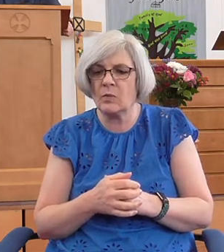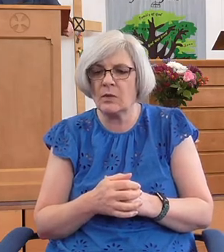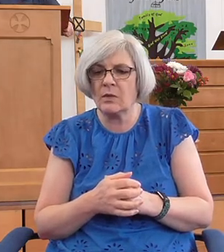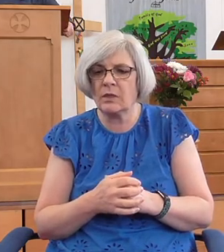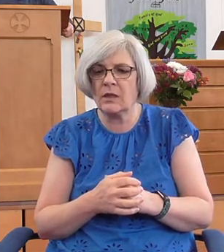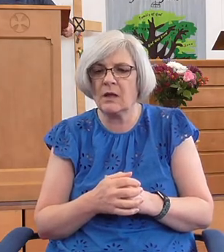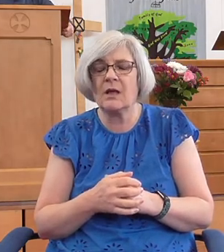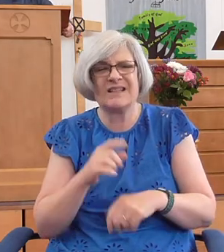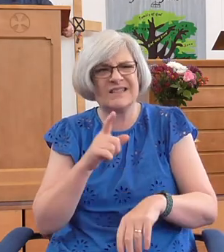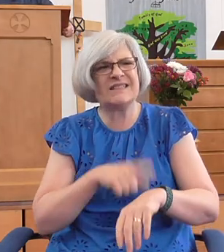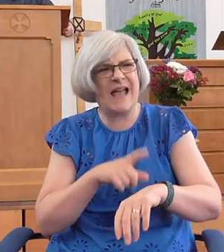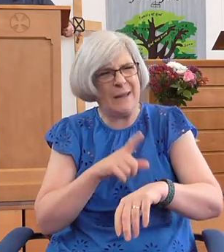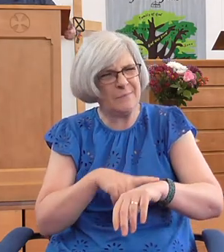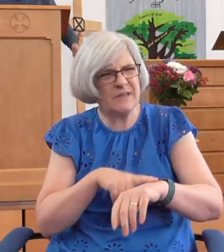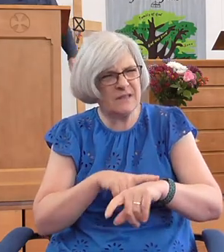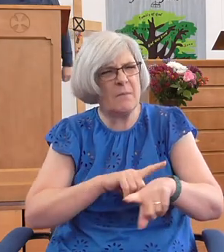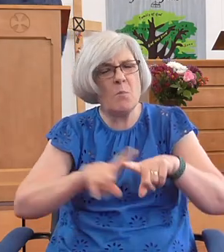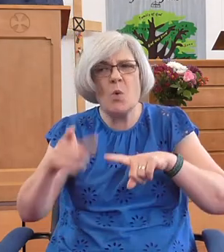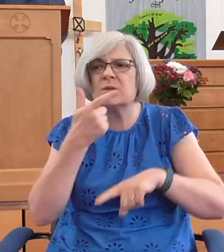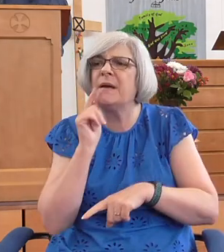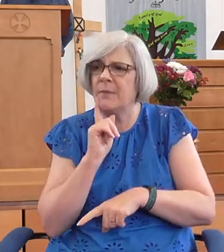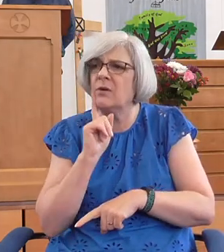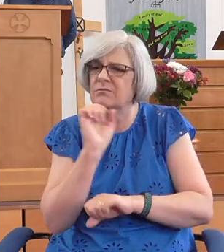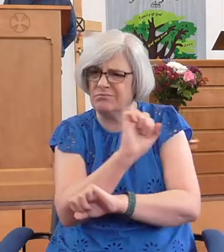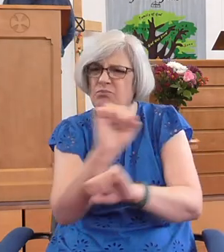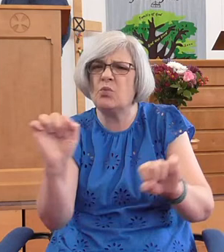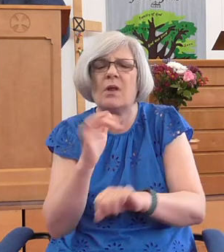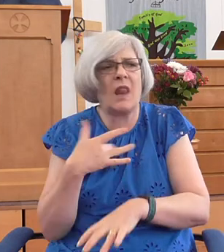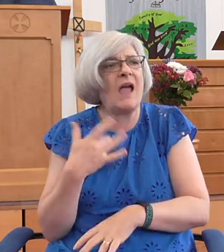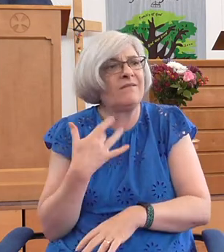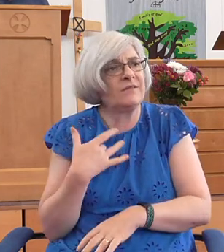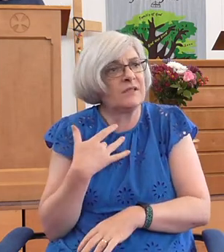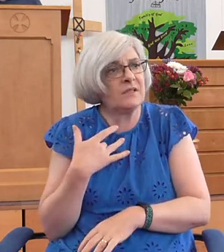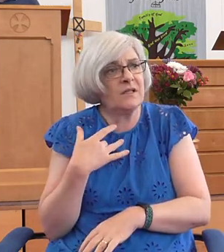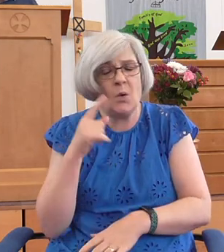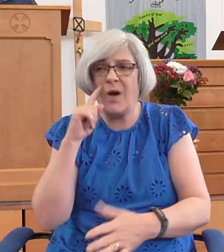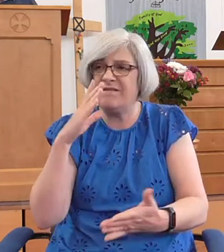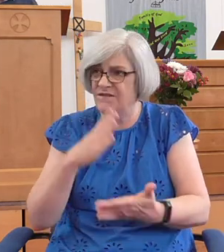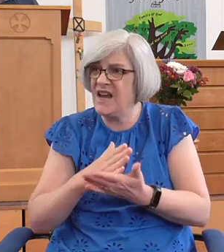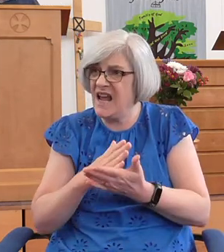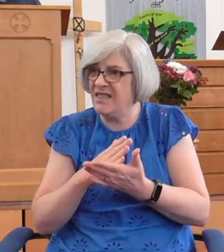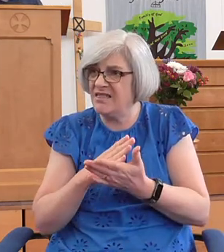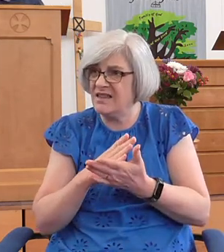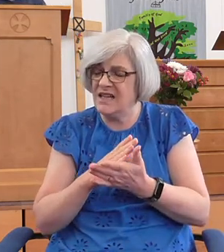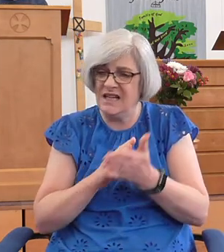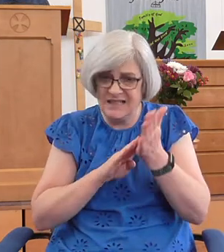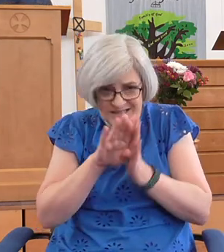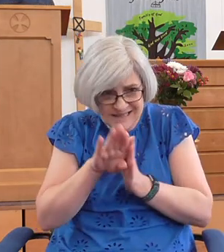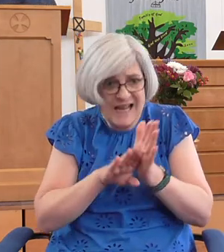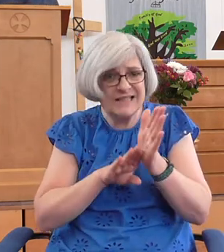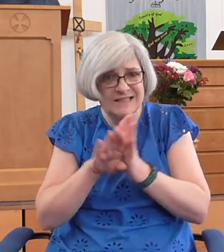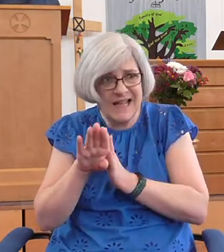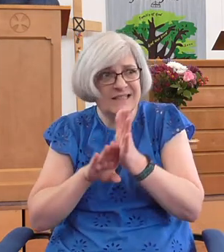There are times in most folks' lives when their faith is tried by